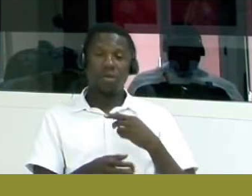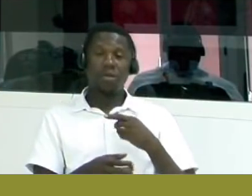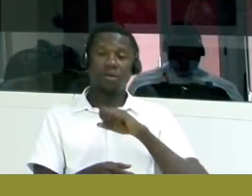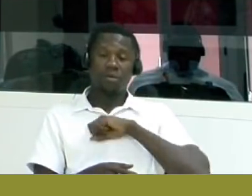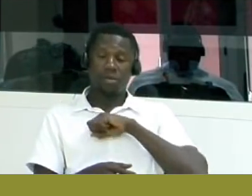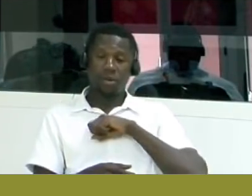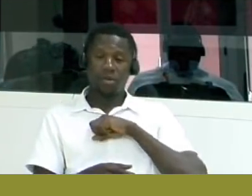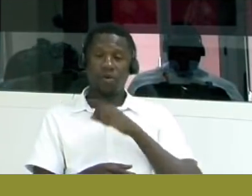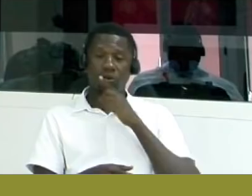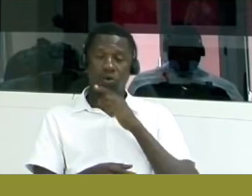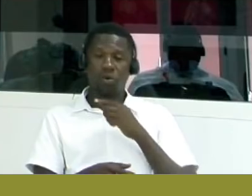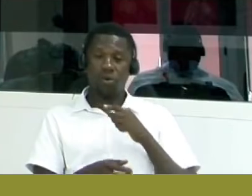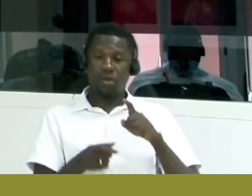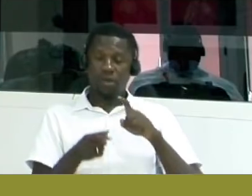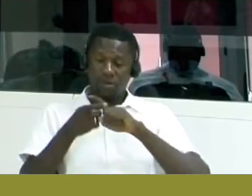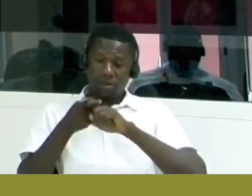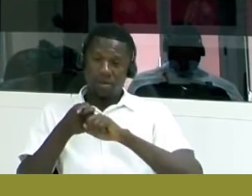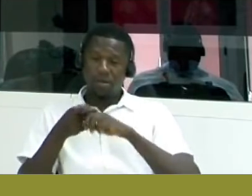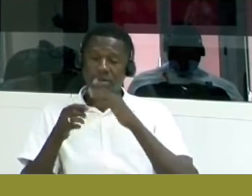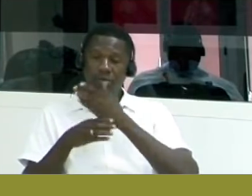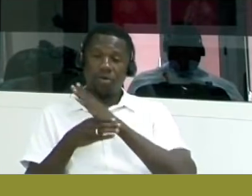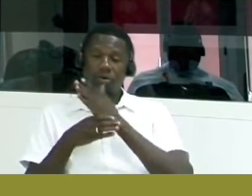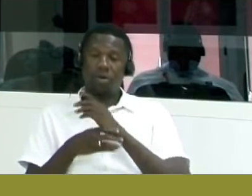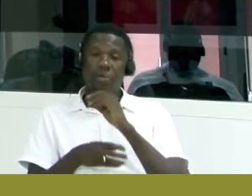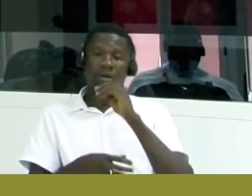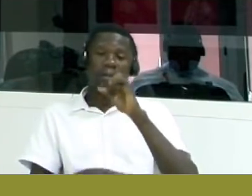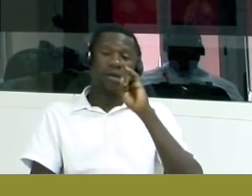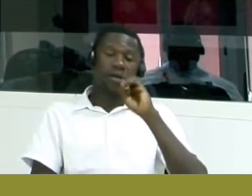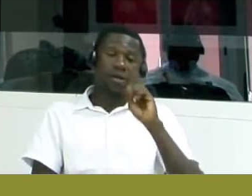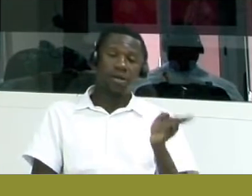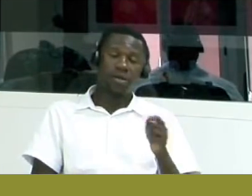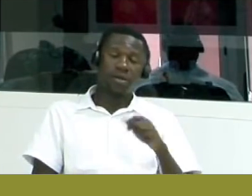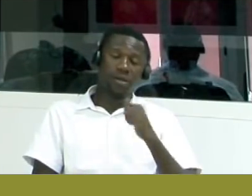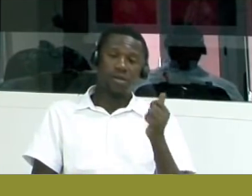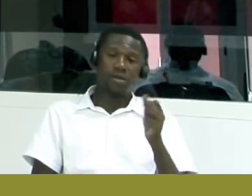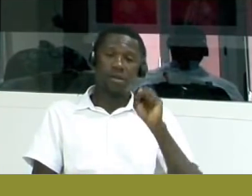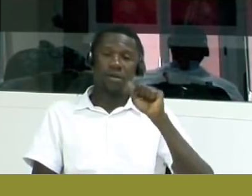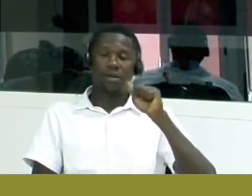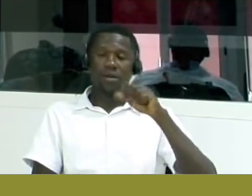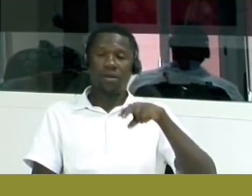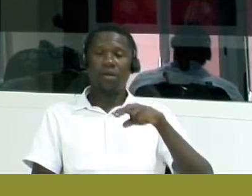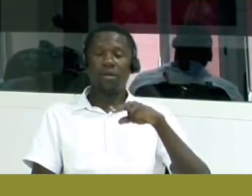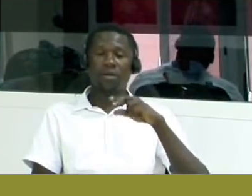liaising between the DIG and Sankung Baji, who was the CMC at the time.